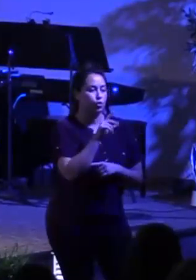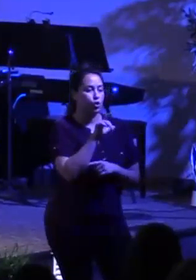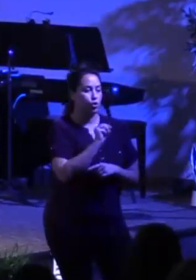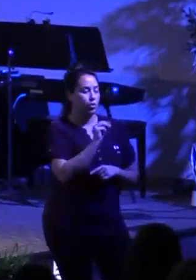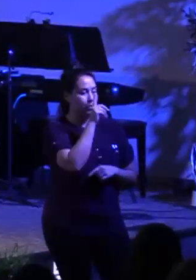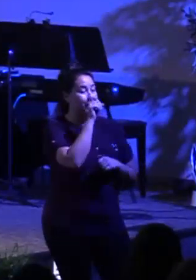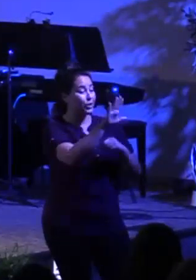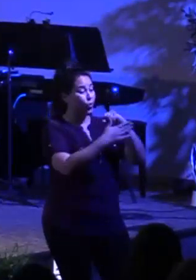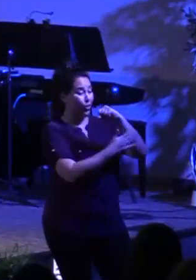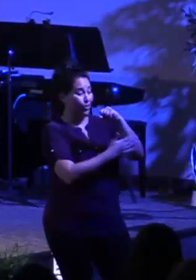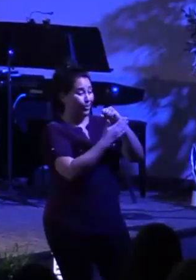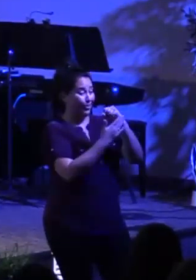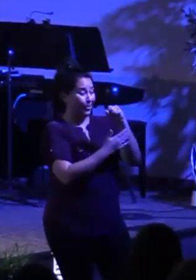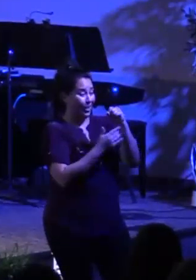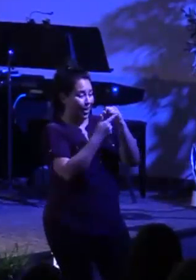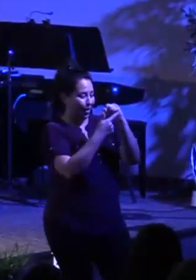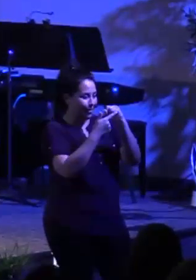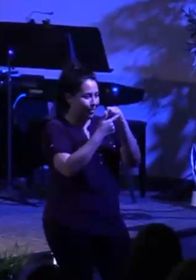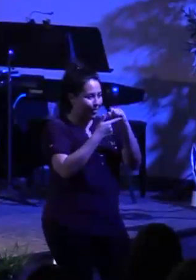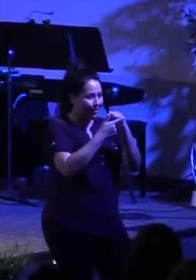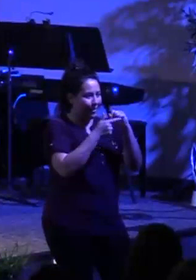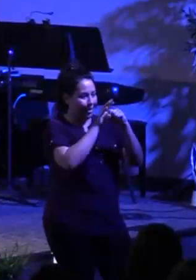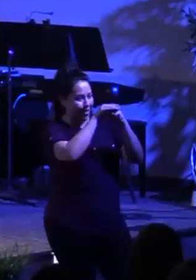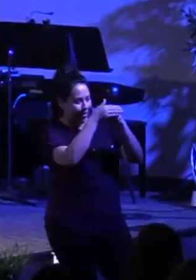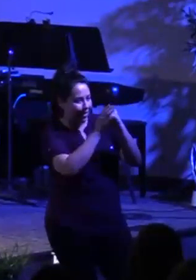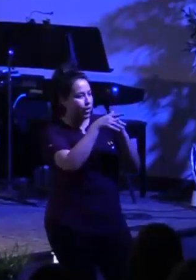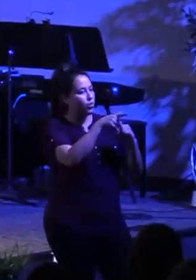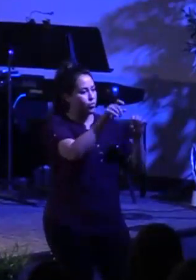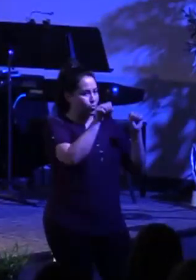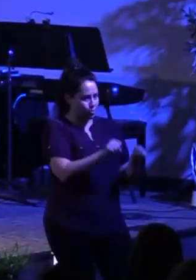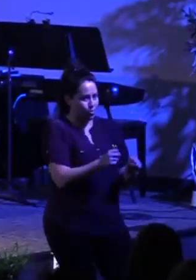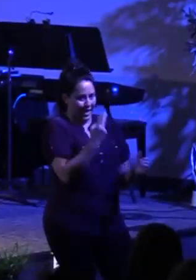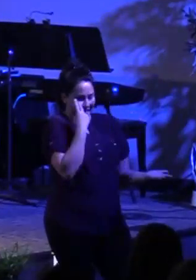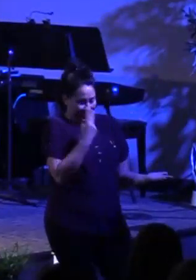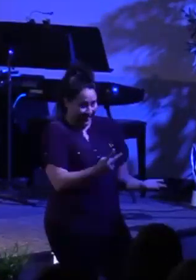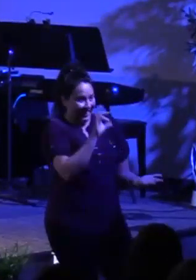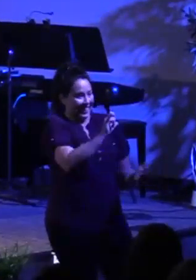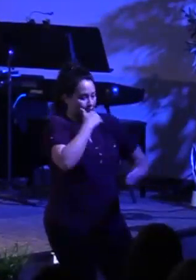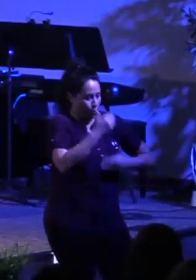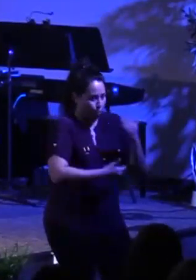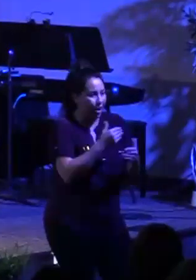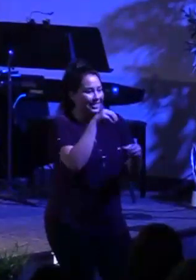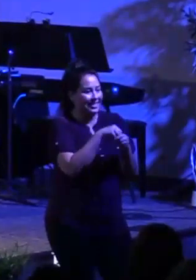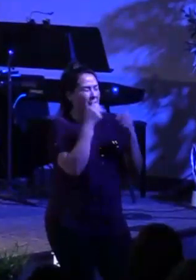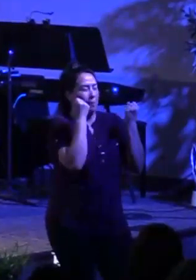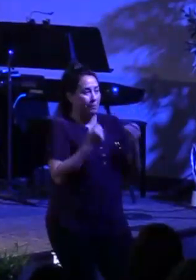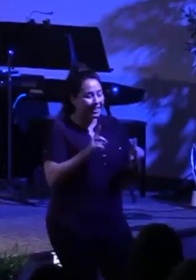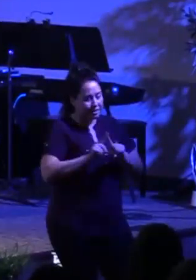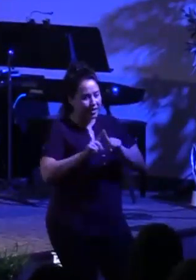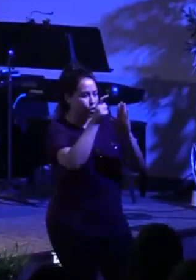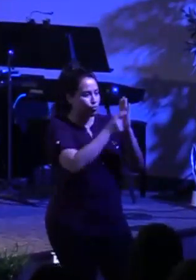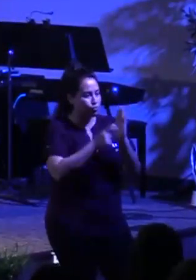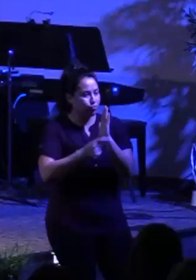lizard brain limbic, prefrontal cortex process in literally several verses. This, you see